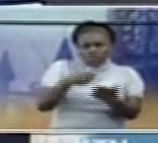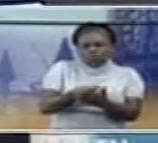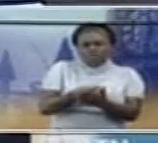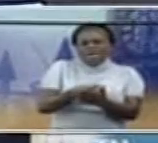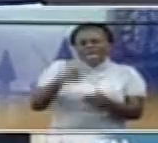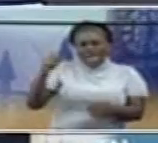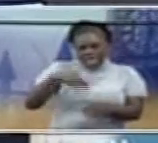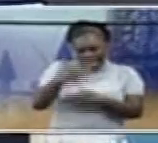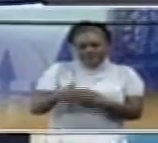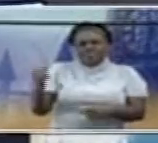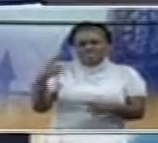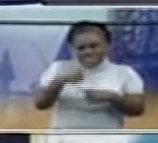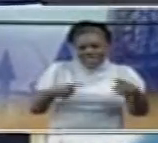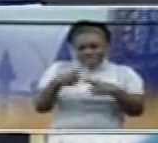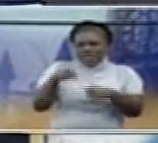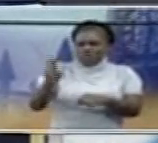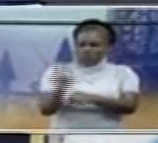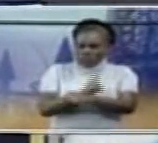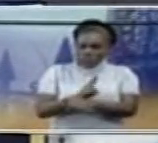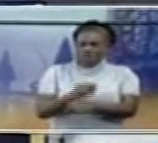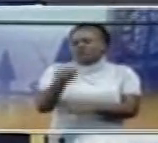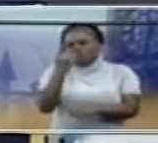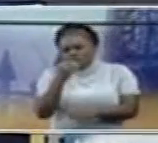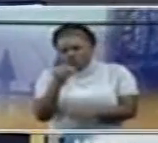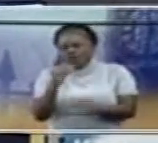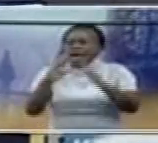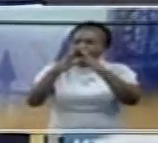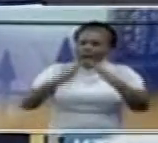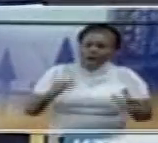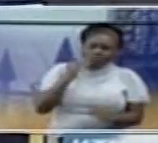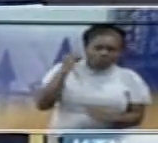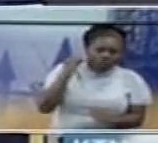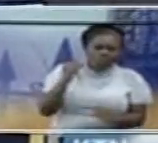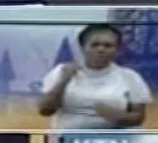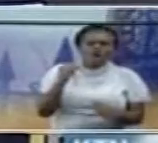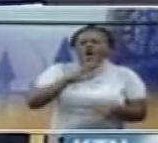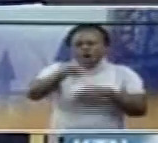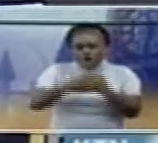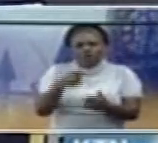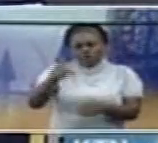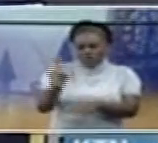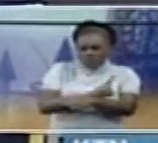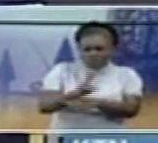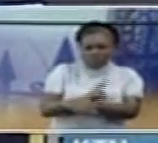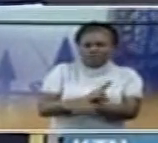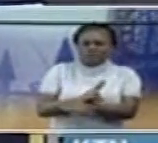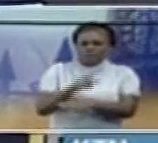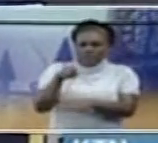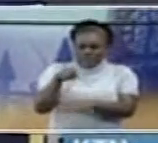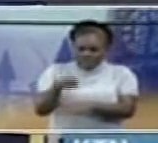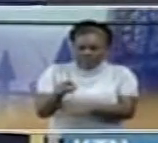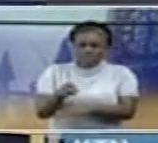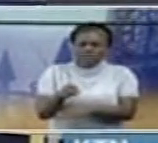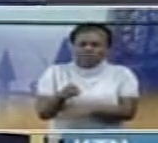spend every year in your house for food, for household products, for housing, every single cent that goes